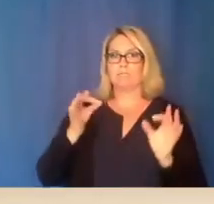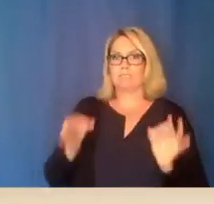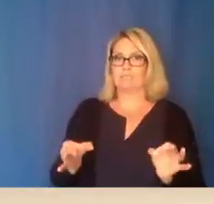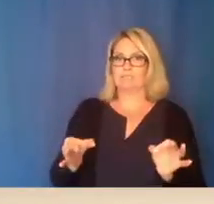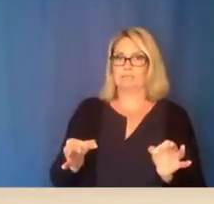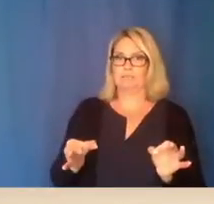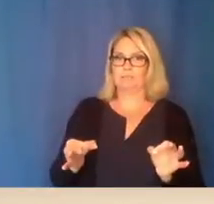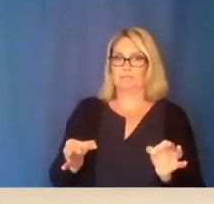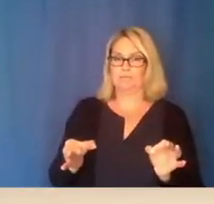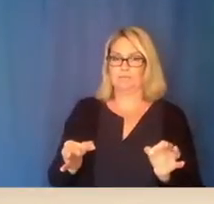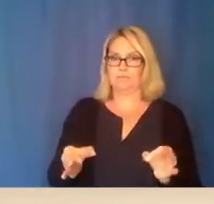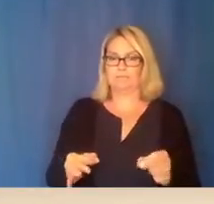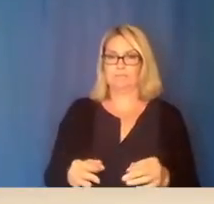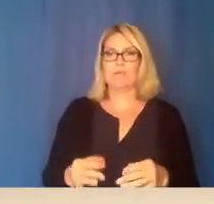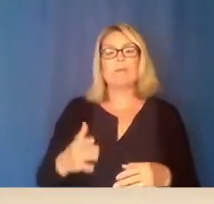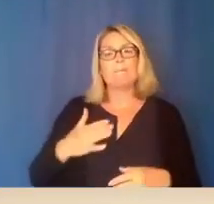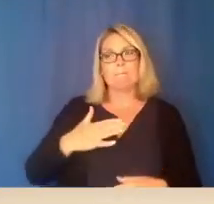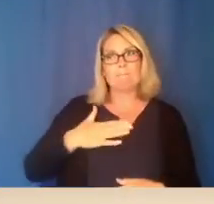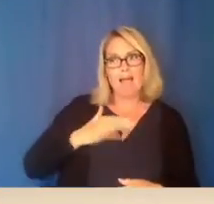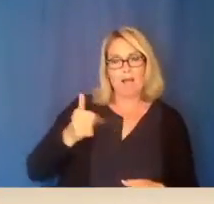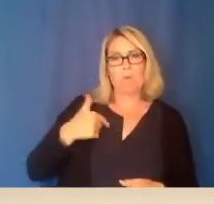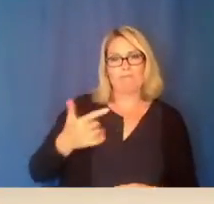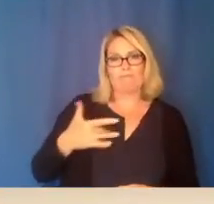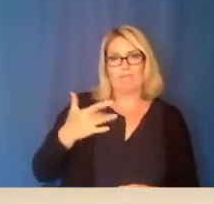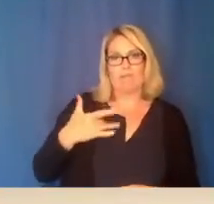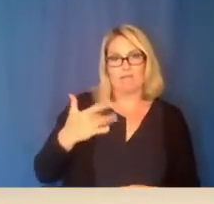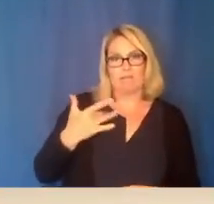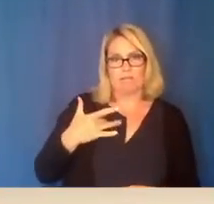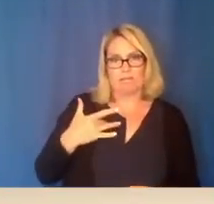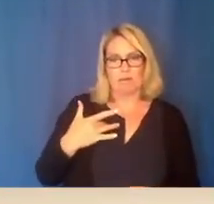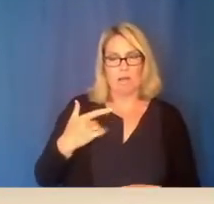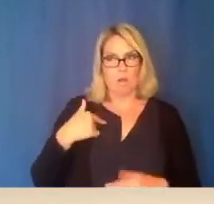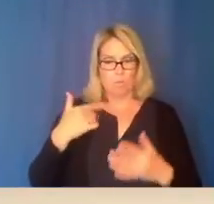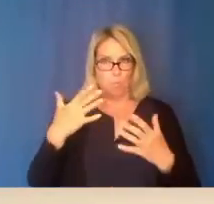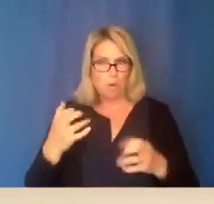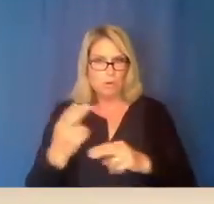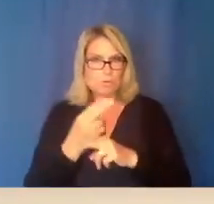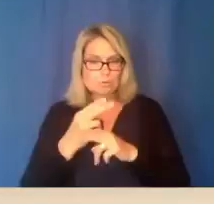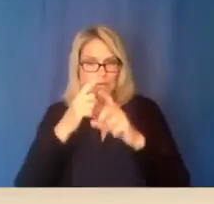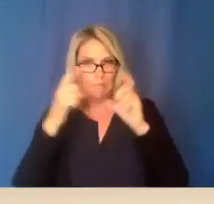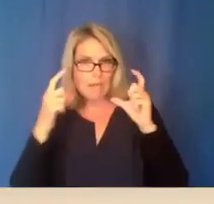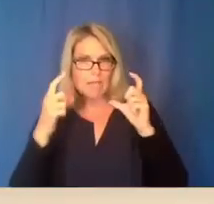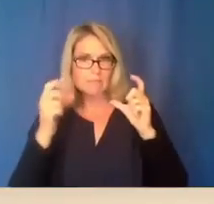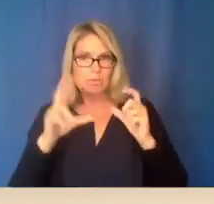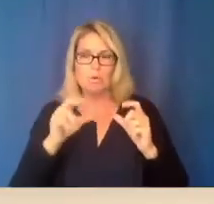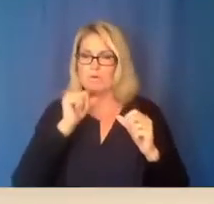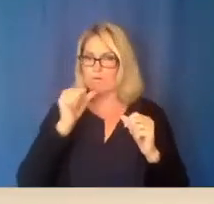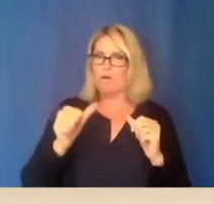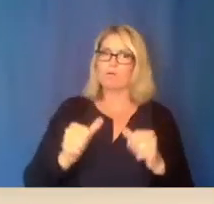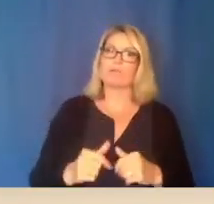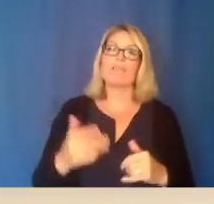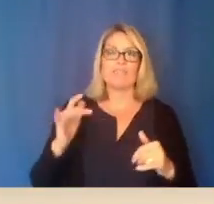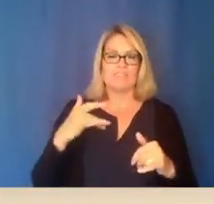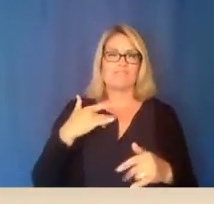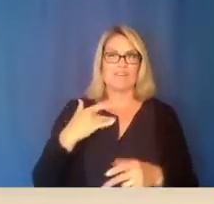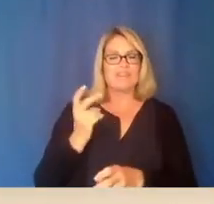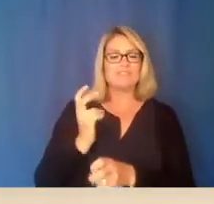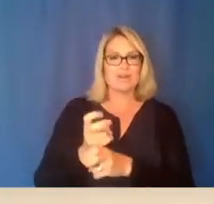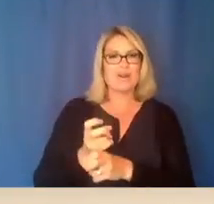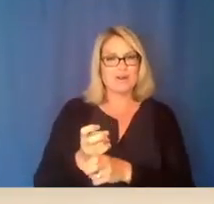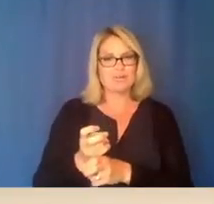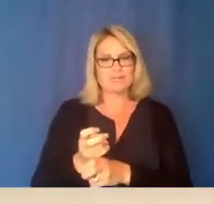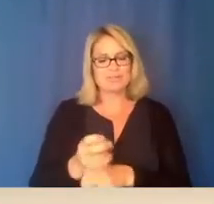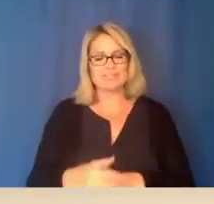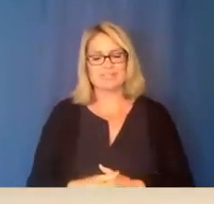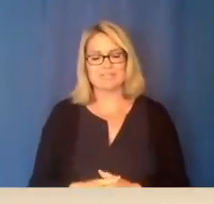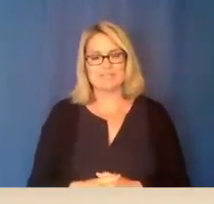decisions around personal risk. And that's a hard transition in many ways, but I think it's an important